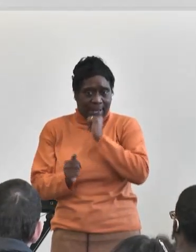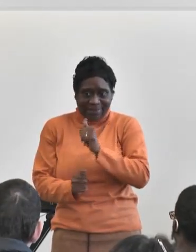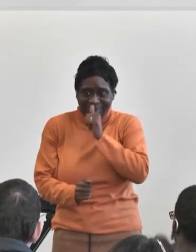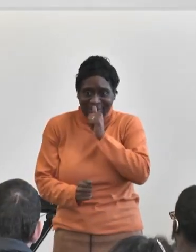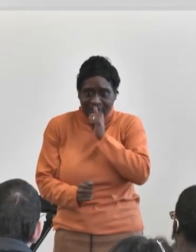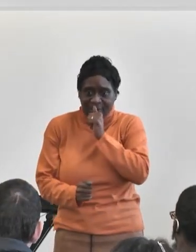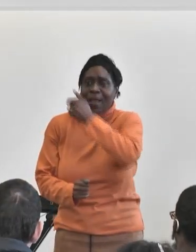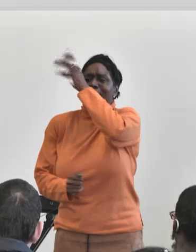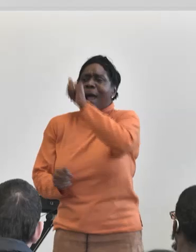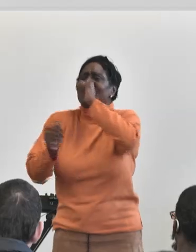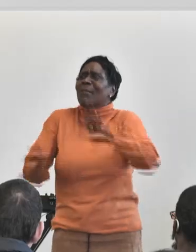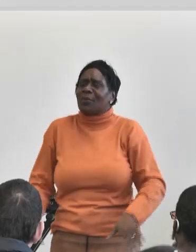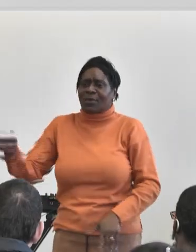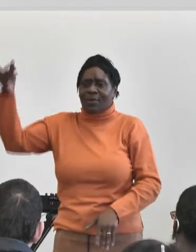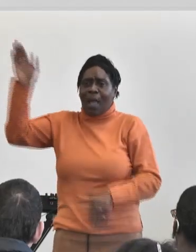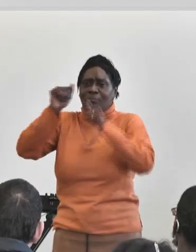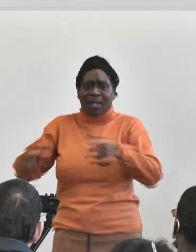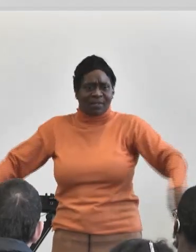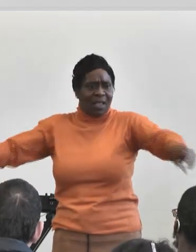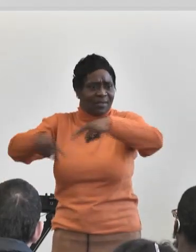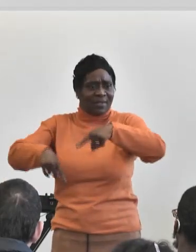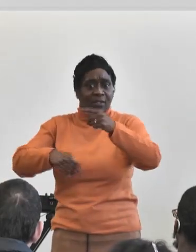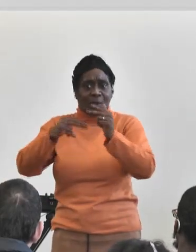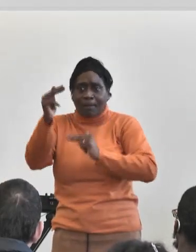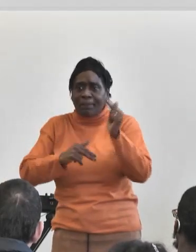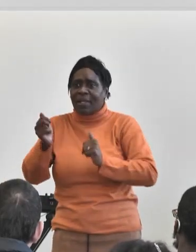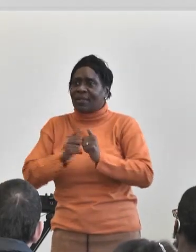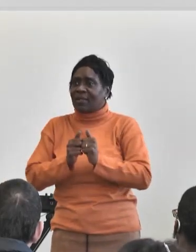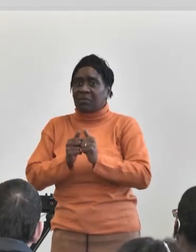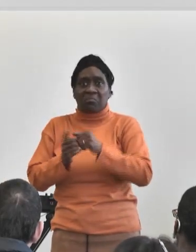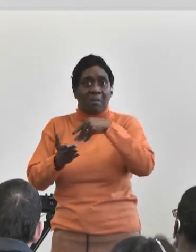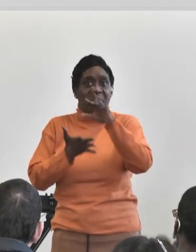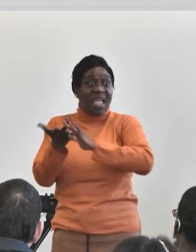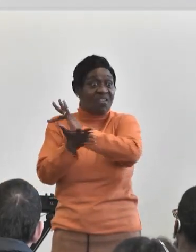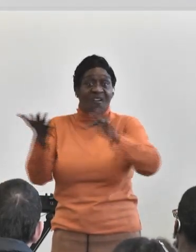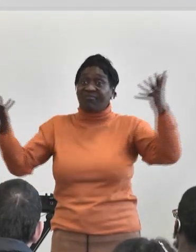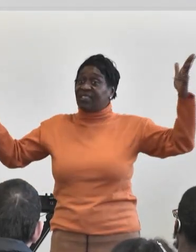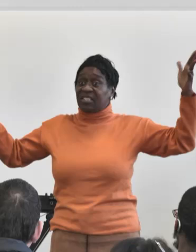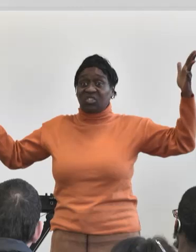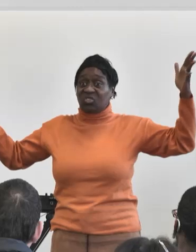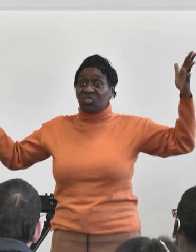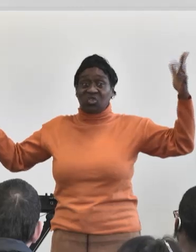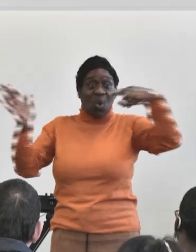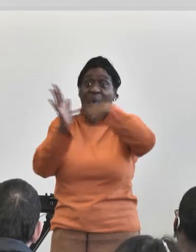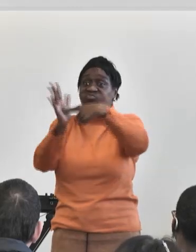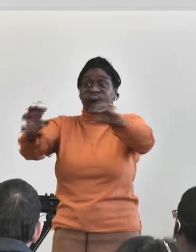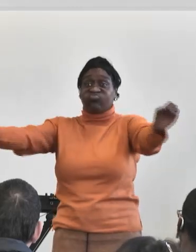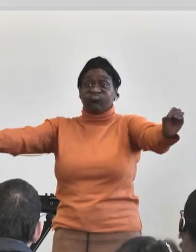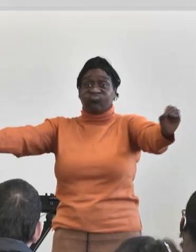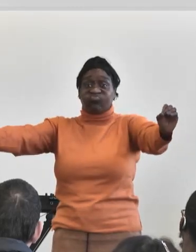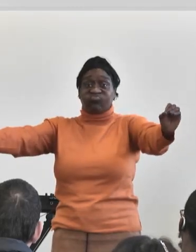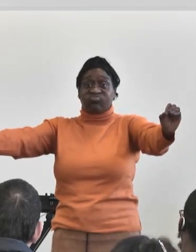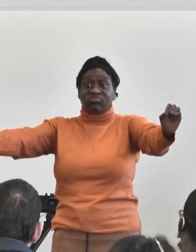a miracle. Es un milagro. This is a building that's completely paid for. Es un edificio que ha sido completamente pagado. It